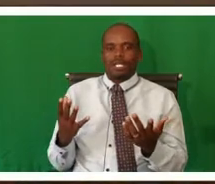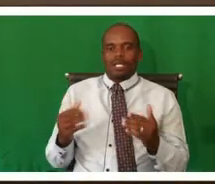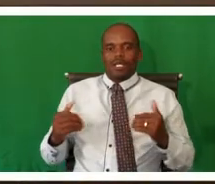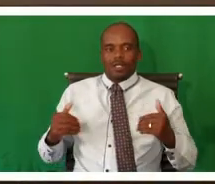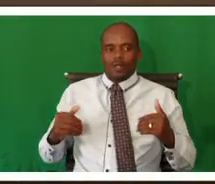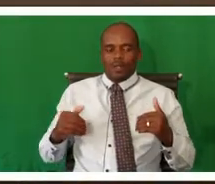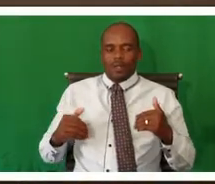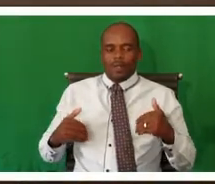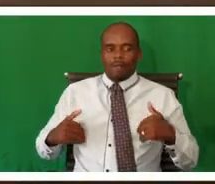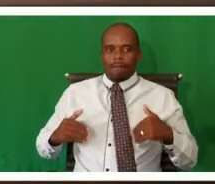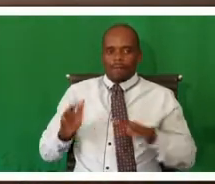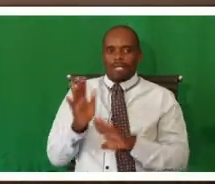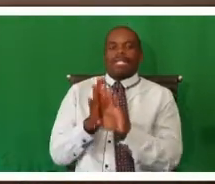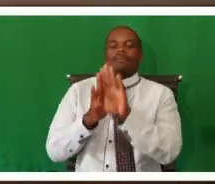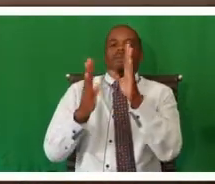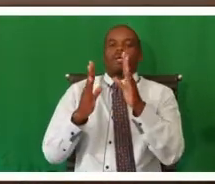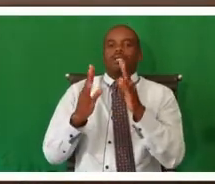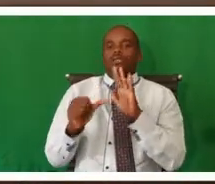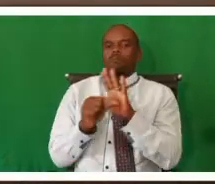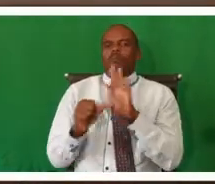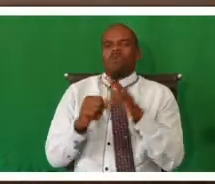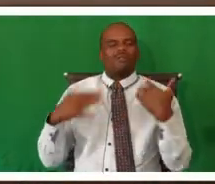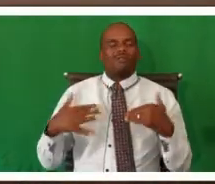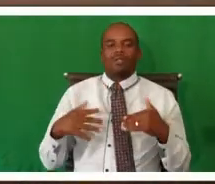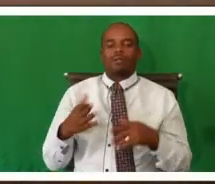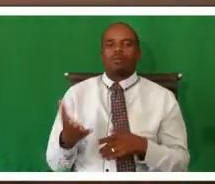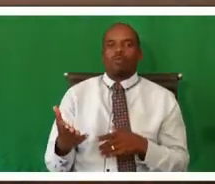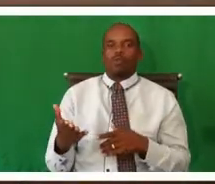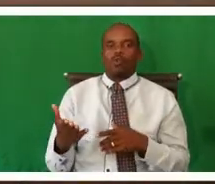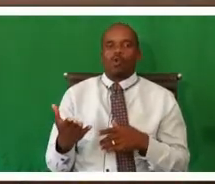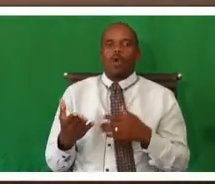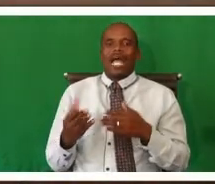upgraded. Most importantly, we have added